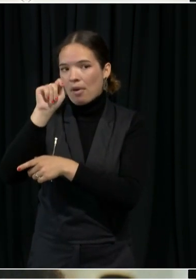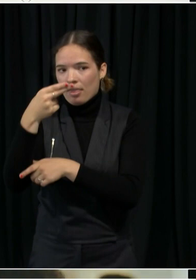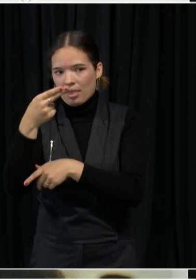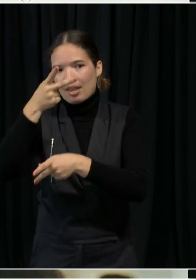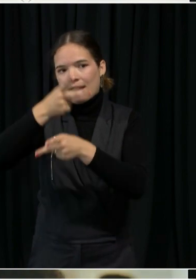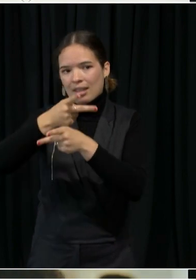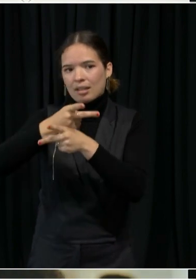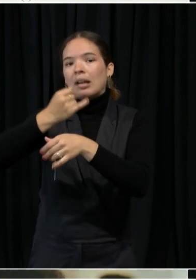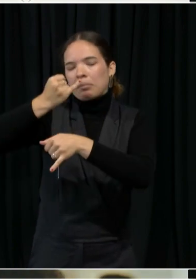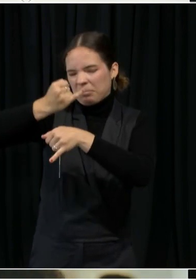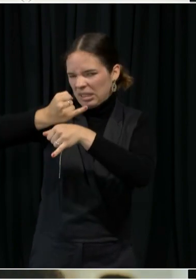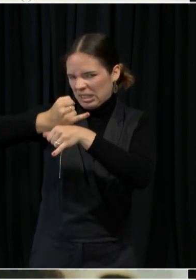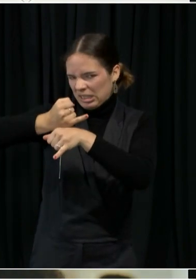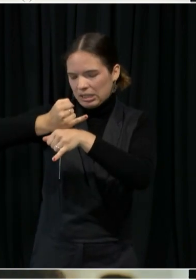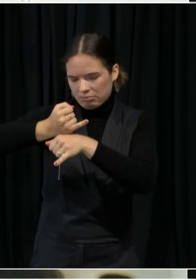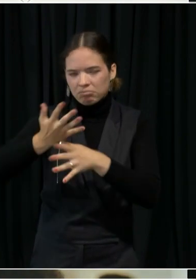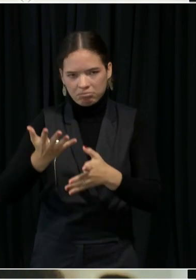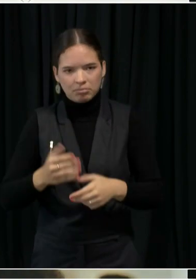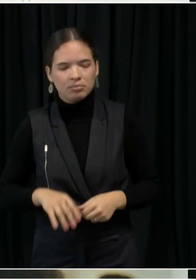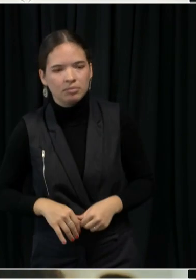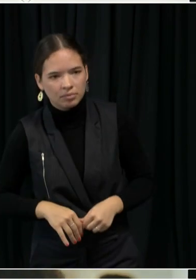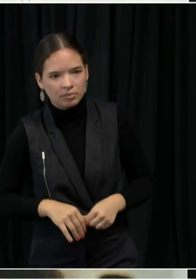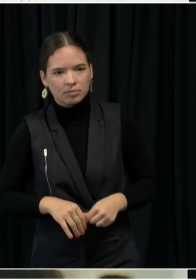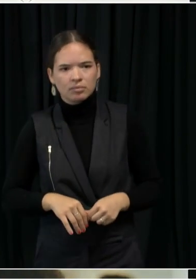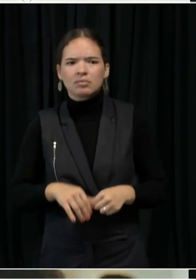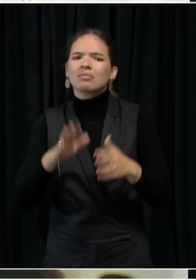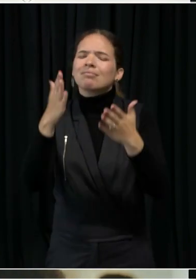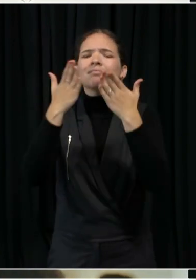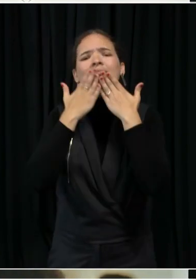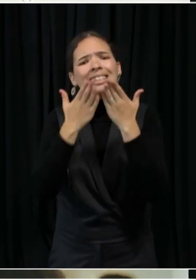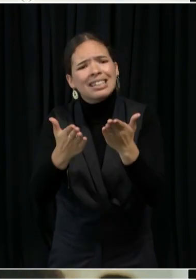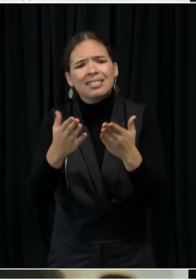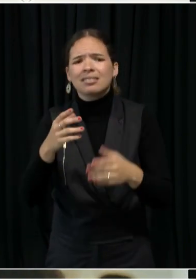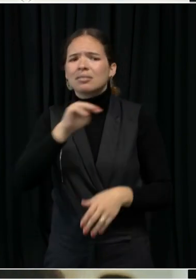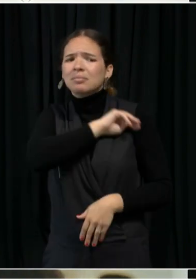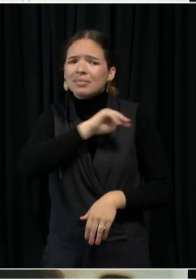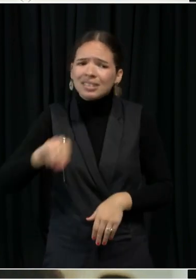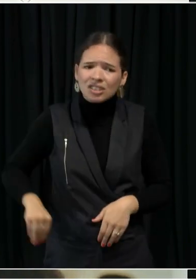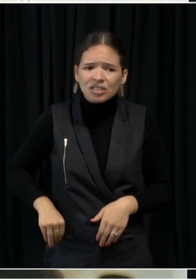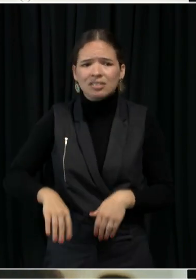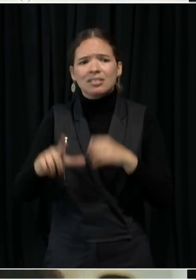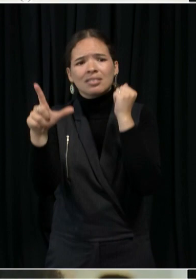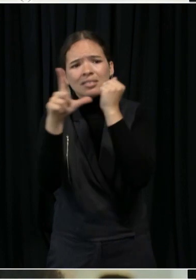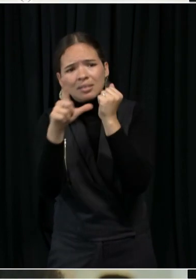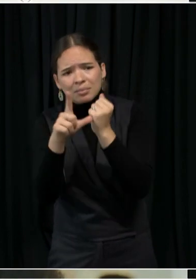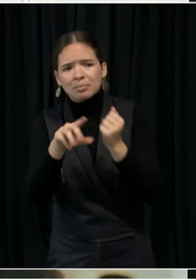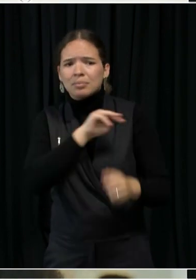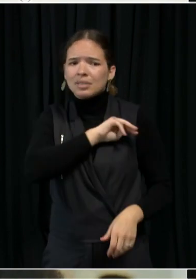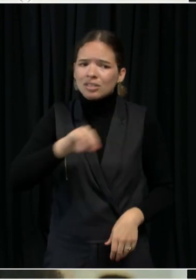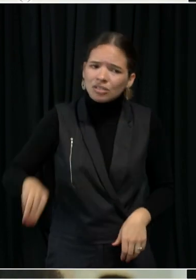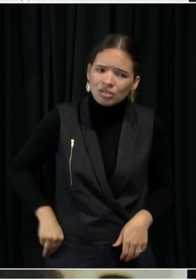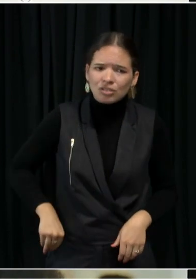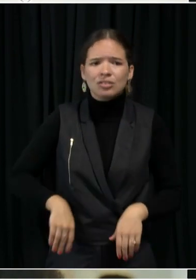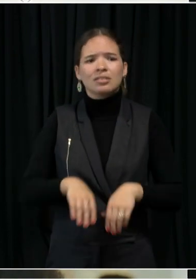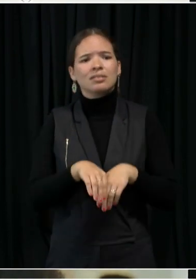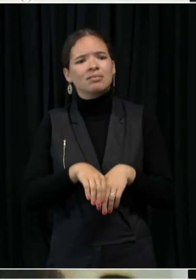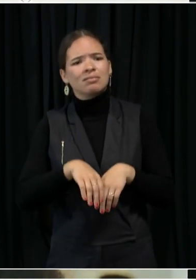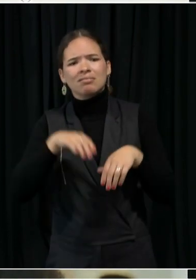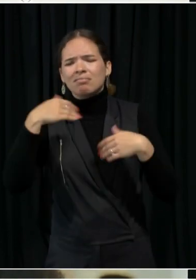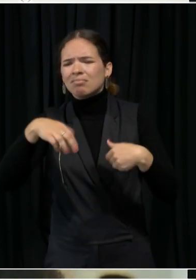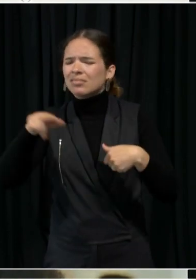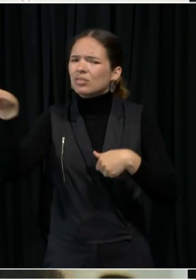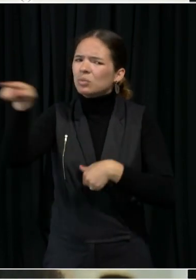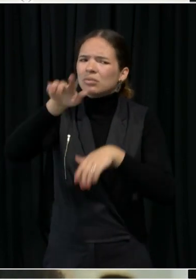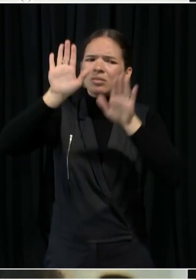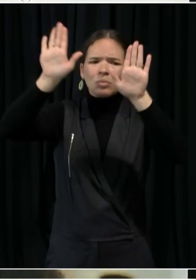I want to thank you, Mayor. I want to thank Deputy Mayor Wayne Turnage, a wonderful man who I've had the pleasure of working